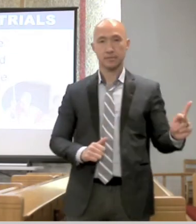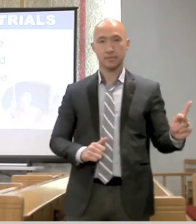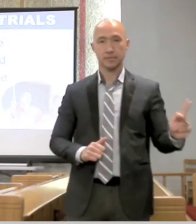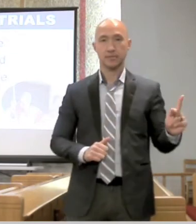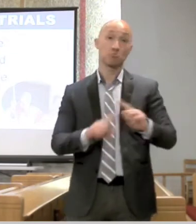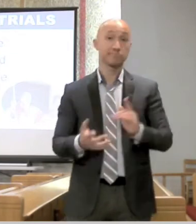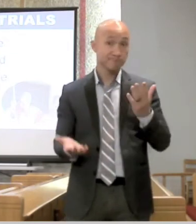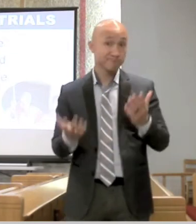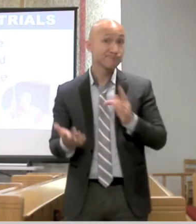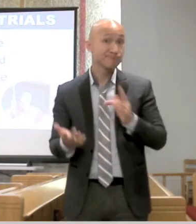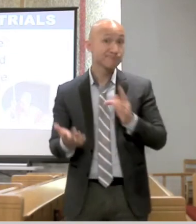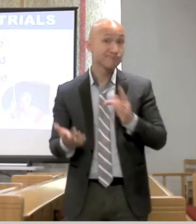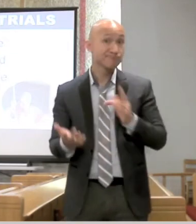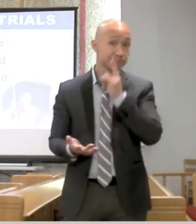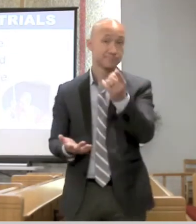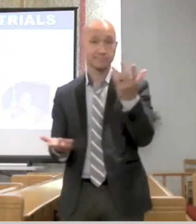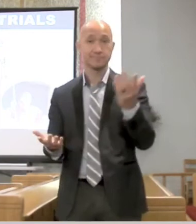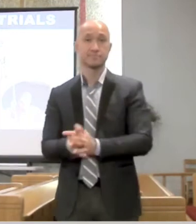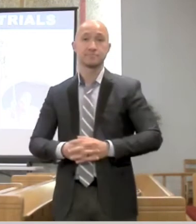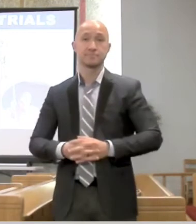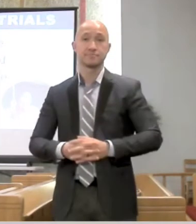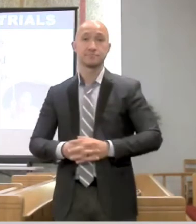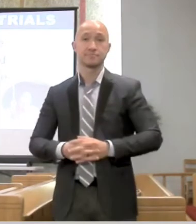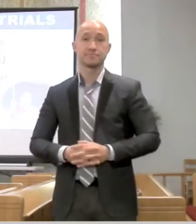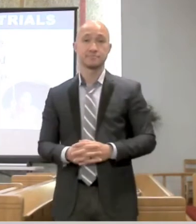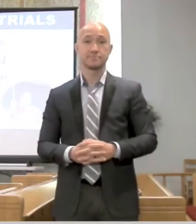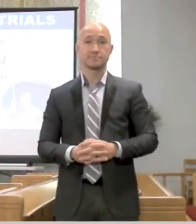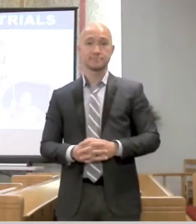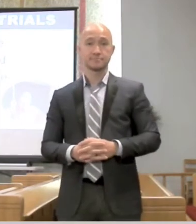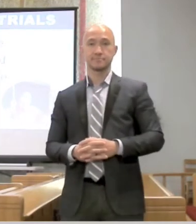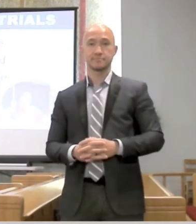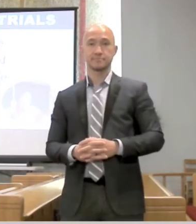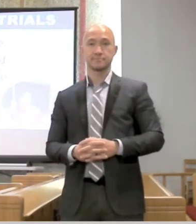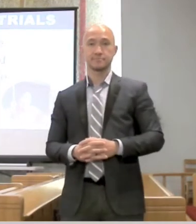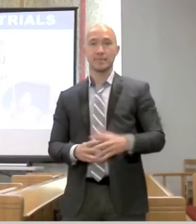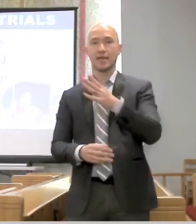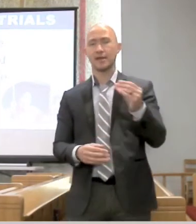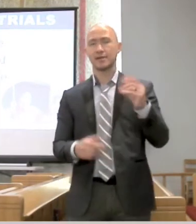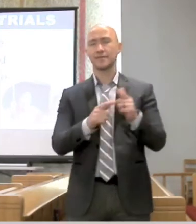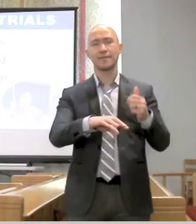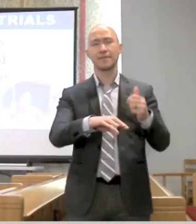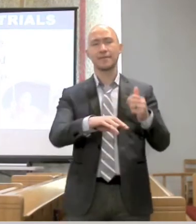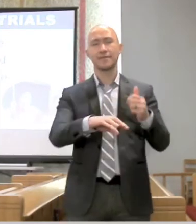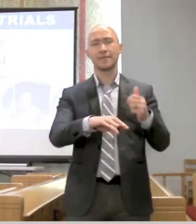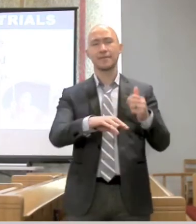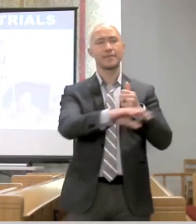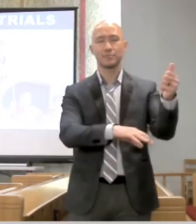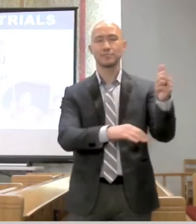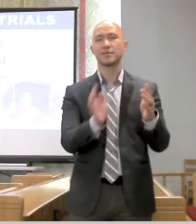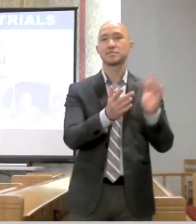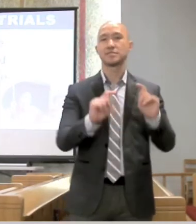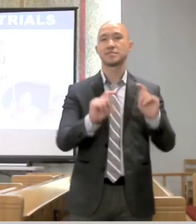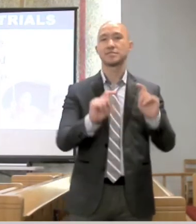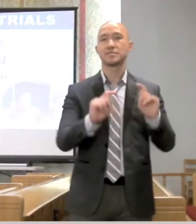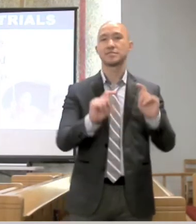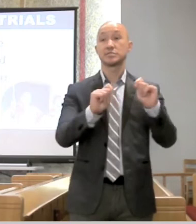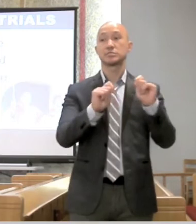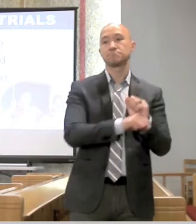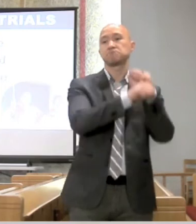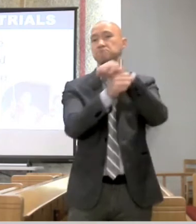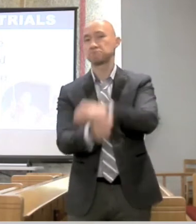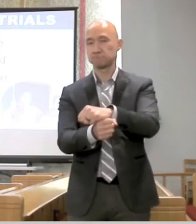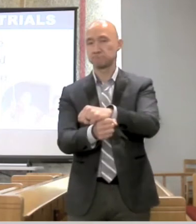them trying to bring that, they're trying to set up, well, he's trying to usurp Caesar's role as king. And that was a